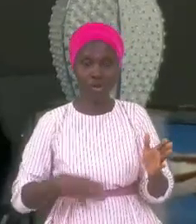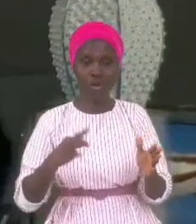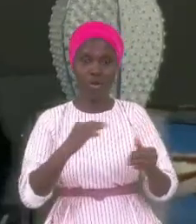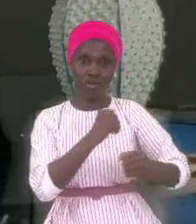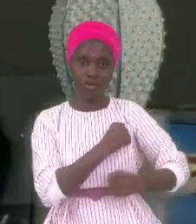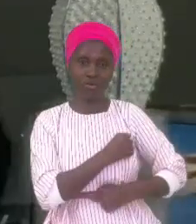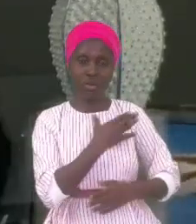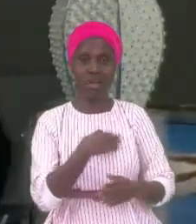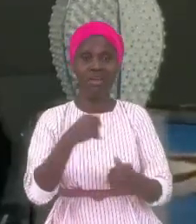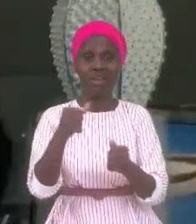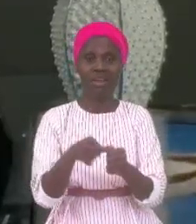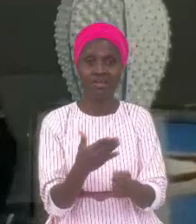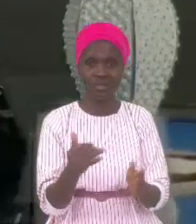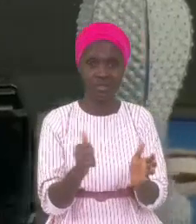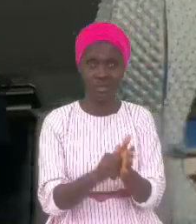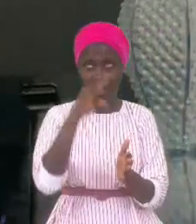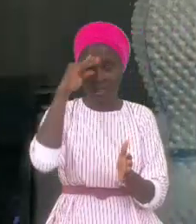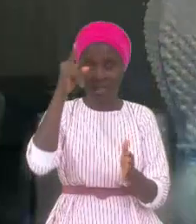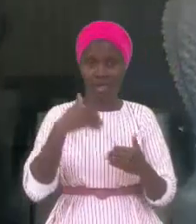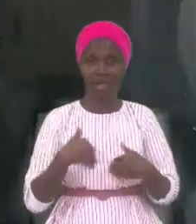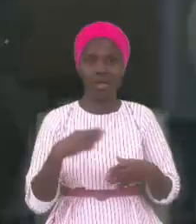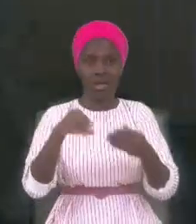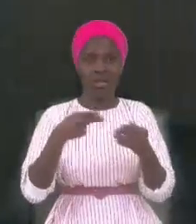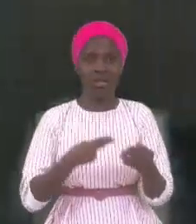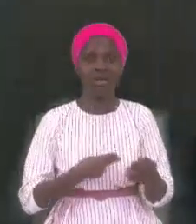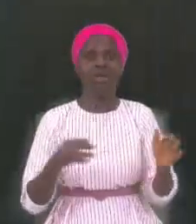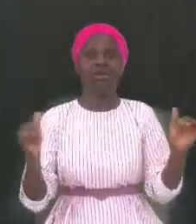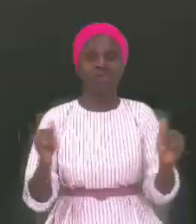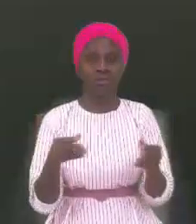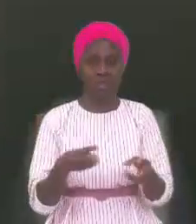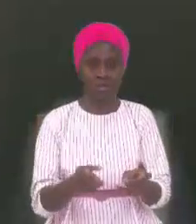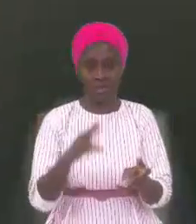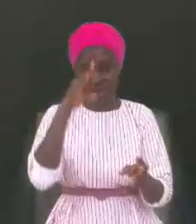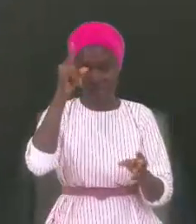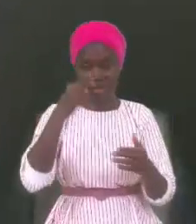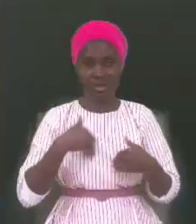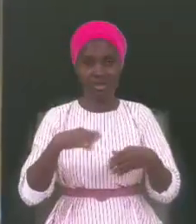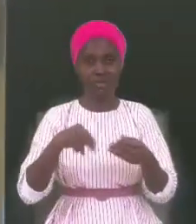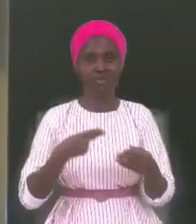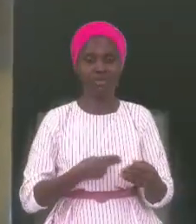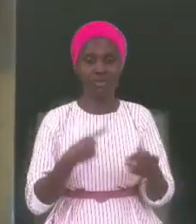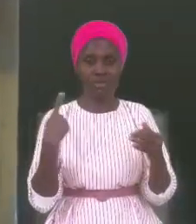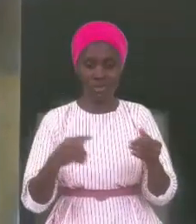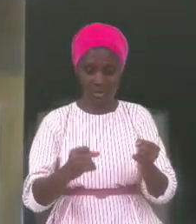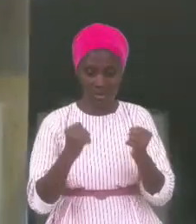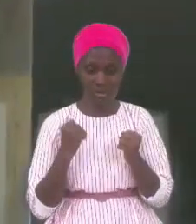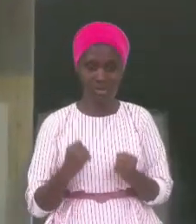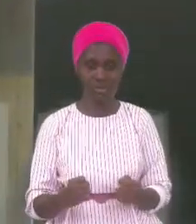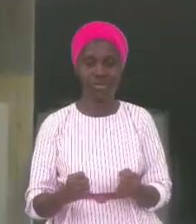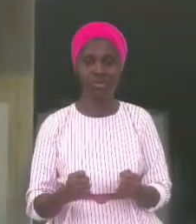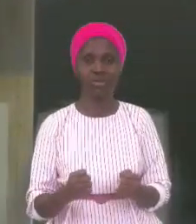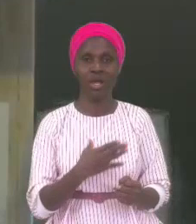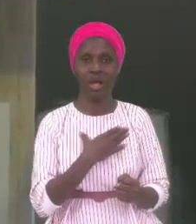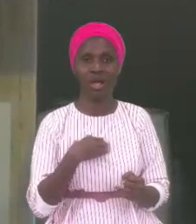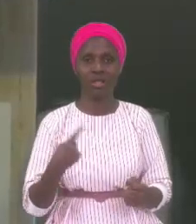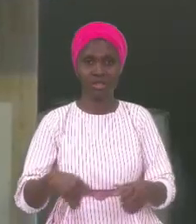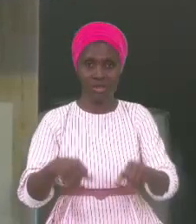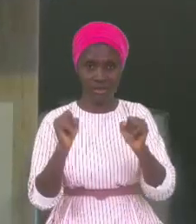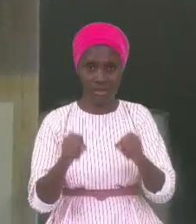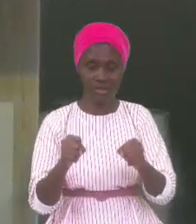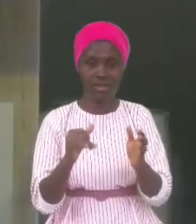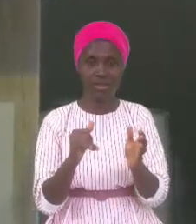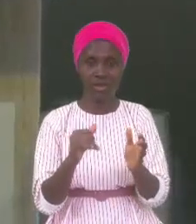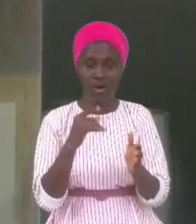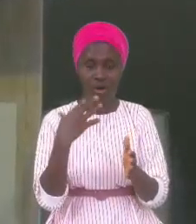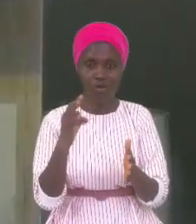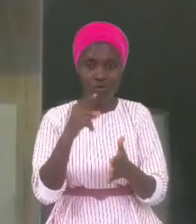he has given us, the way he has given us, and the strength and the intensity of what he has given us to